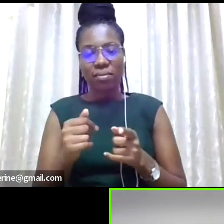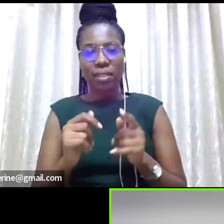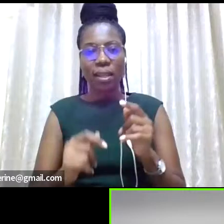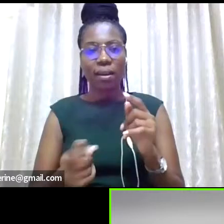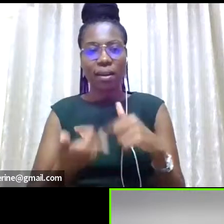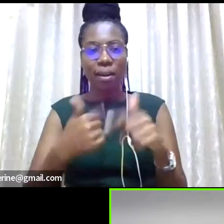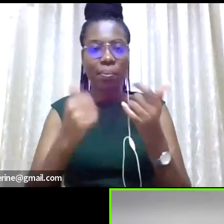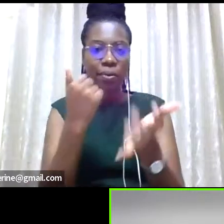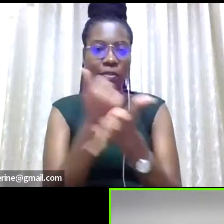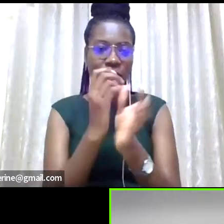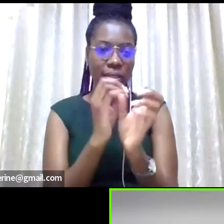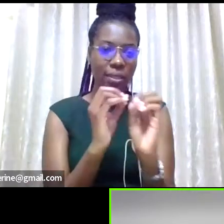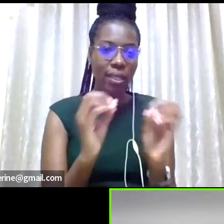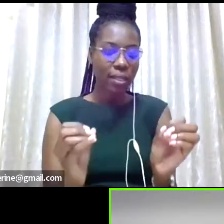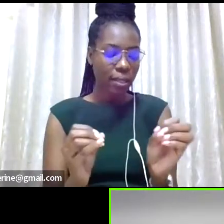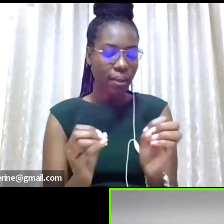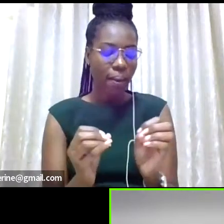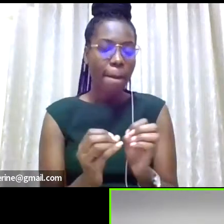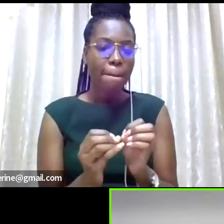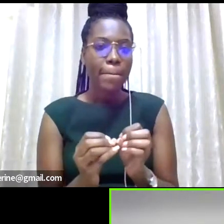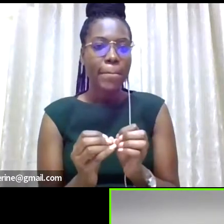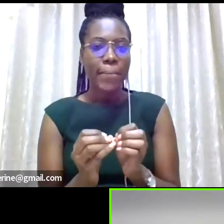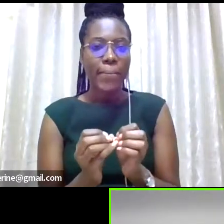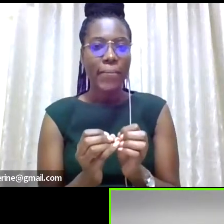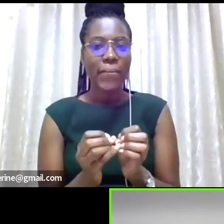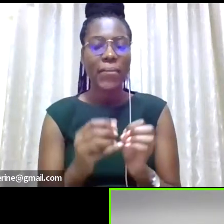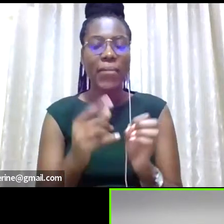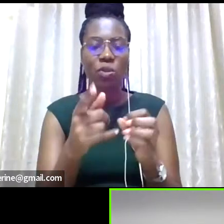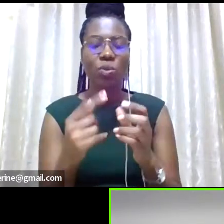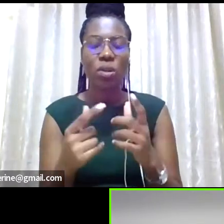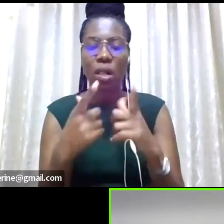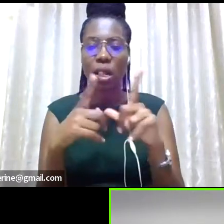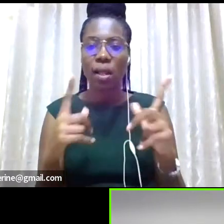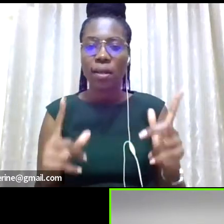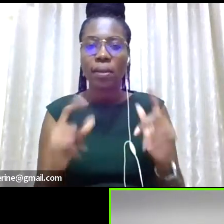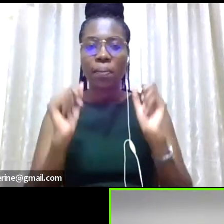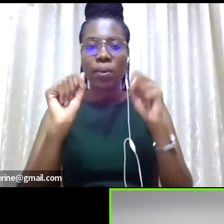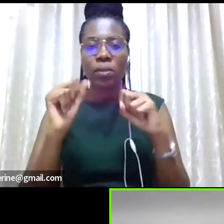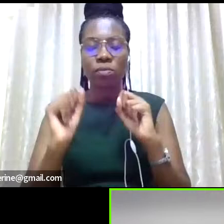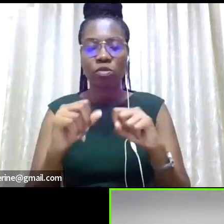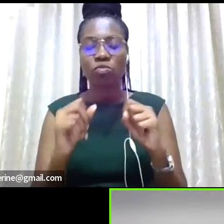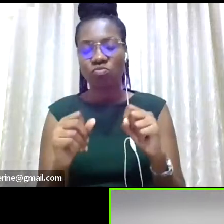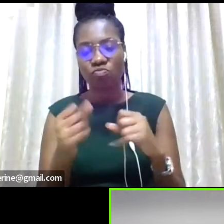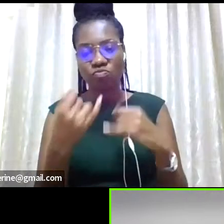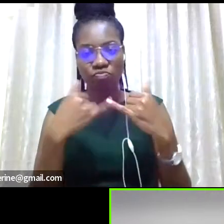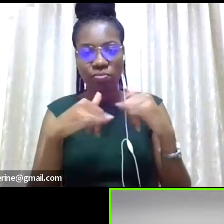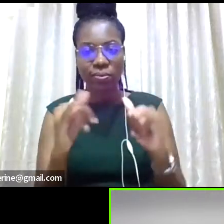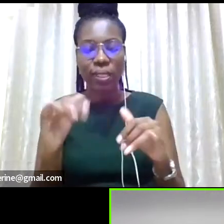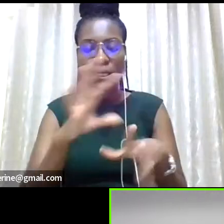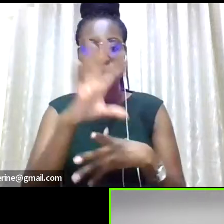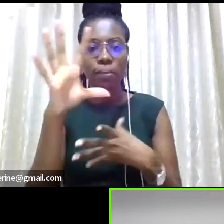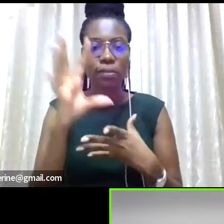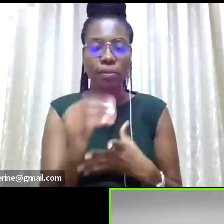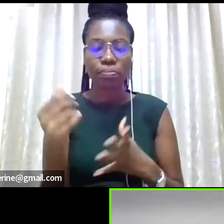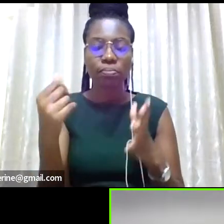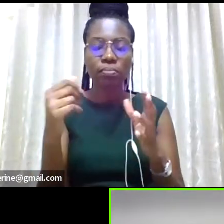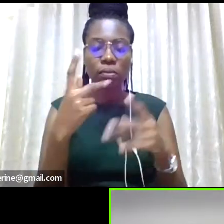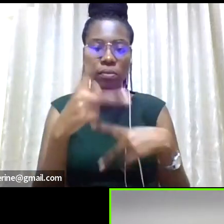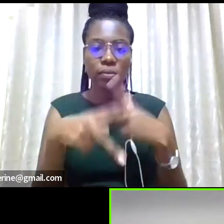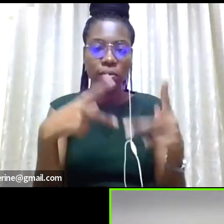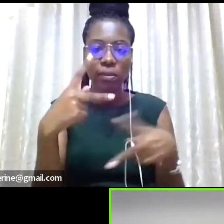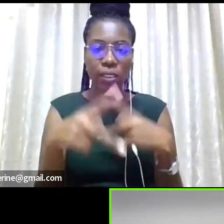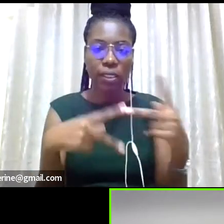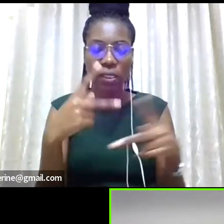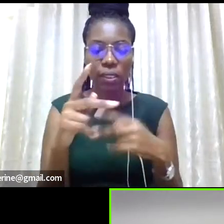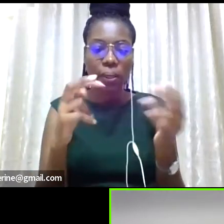you are at liberty to instigate a summary dismissal process. That means